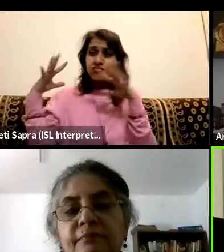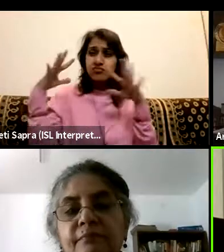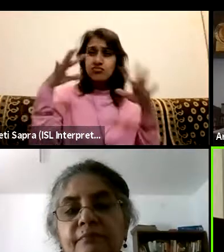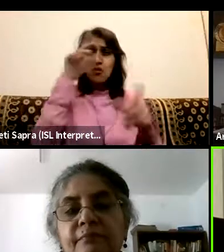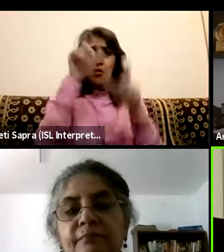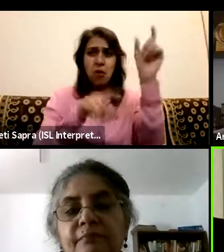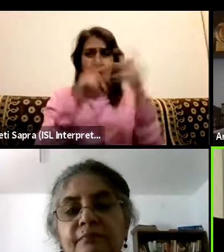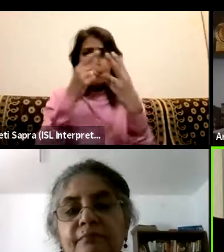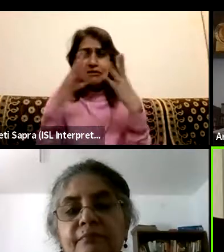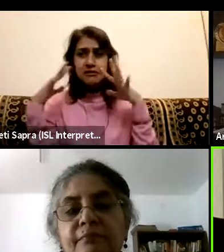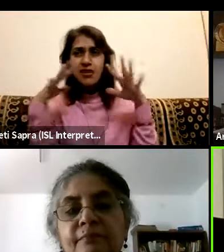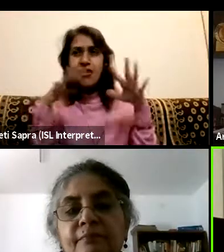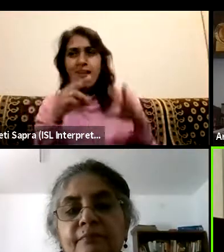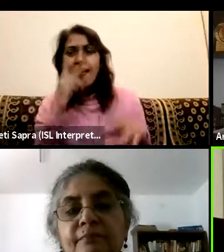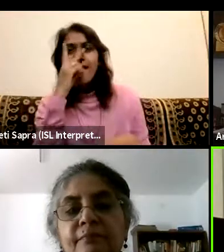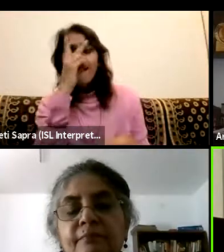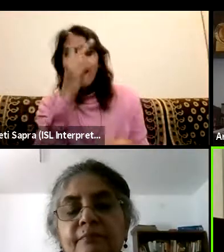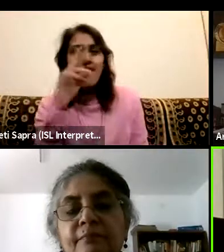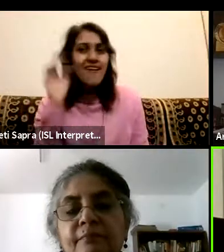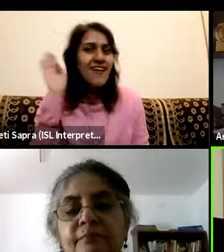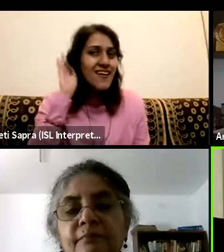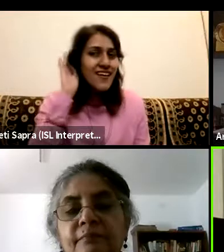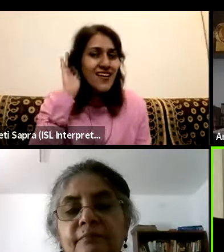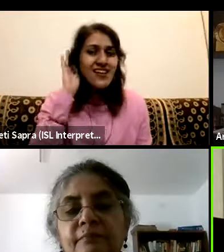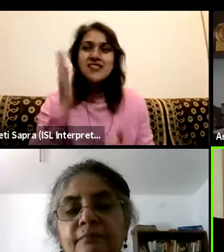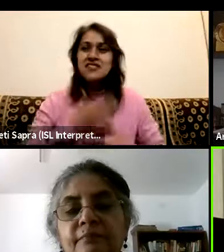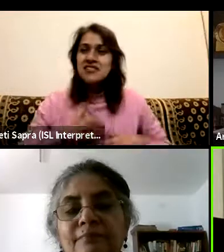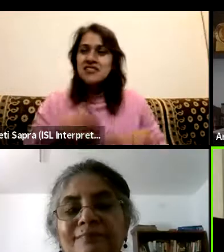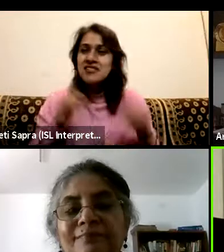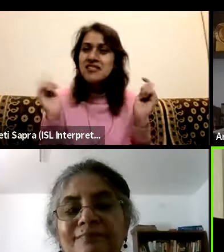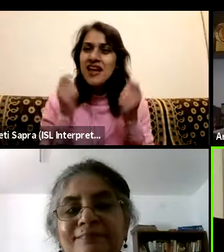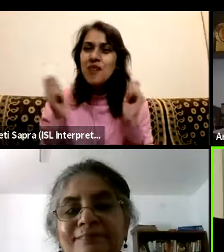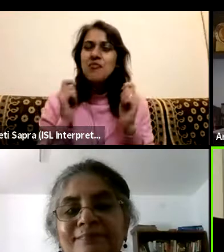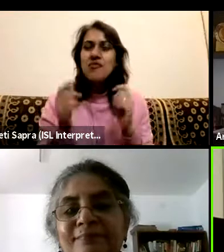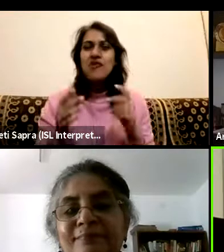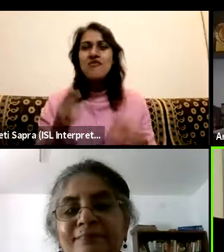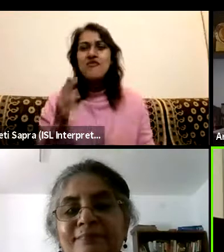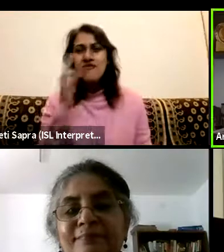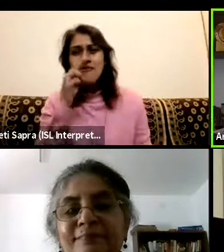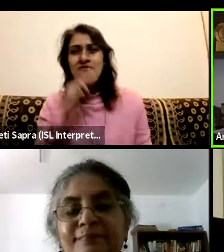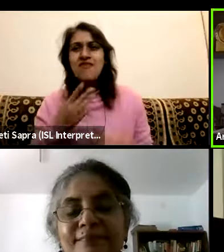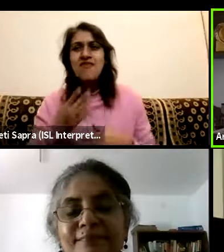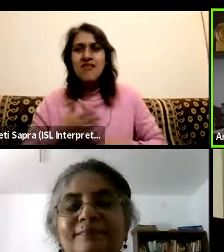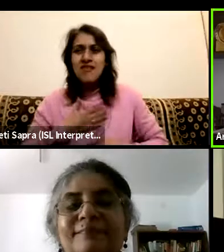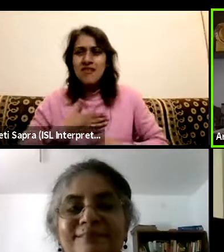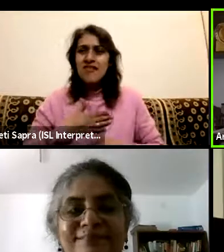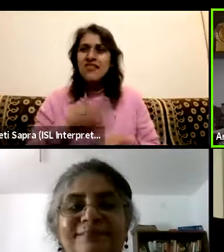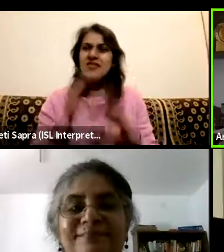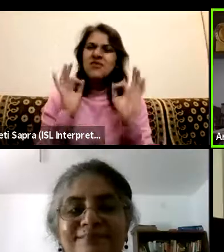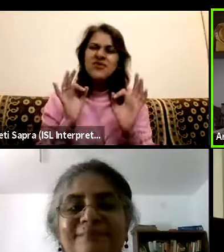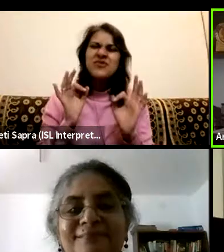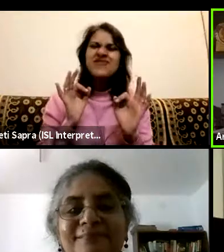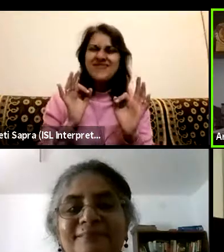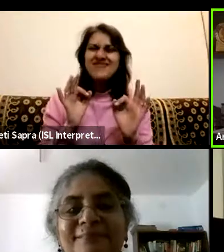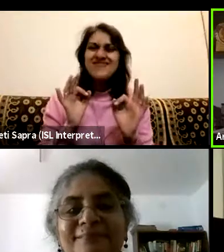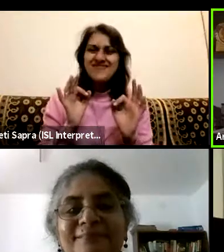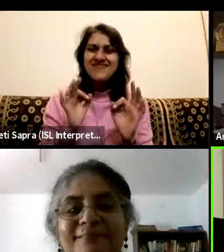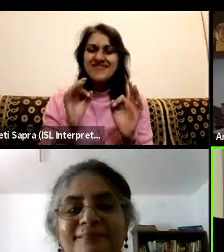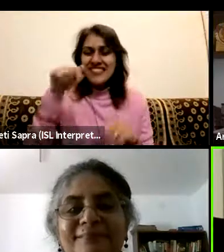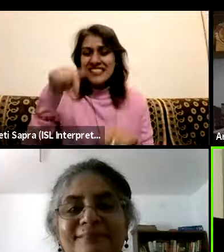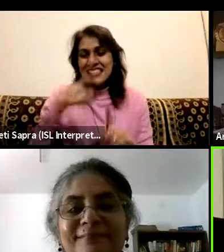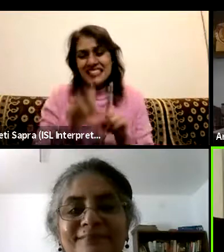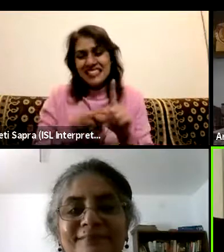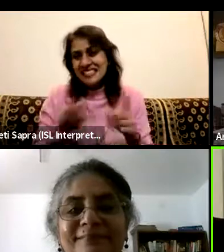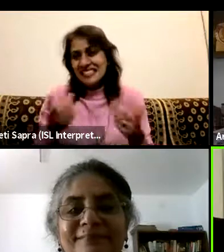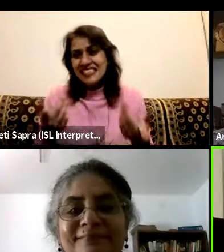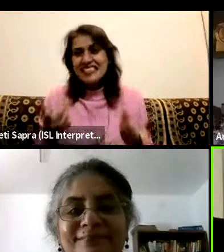us, celebrating. We had fun. We had I know. participants making all sorts of